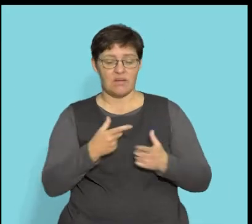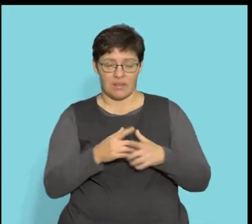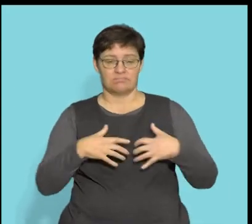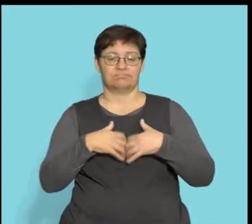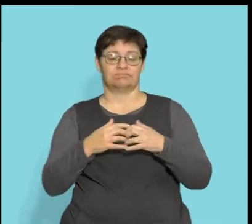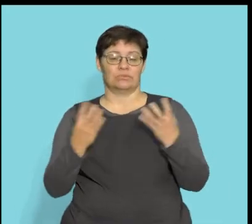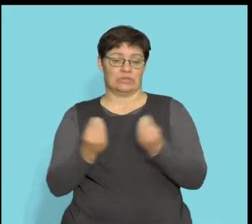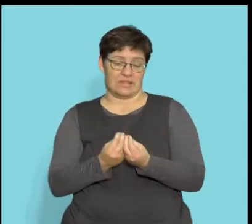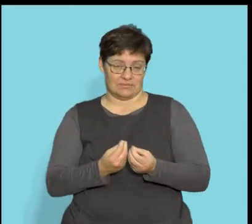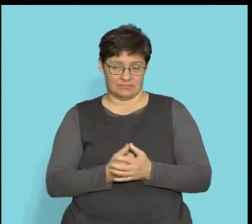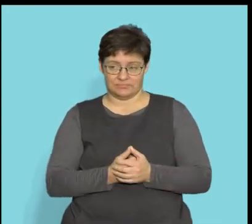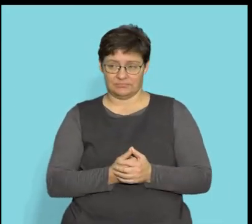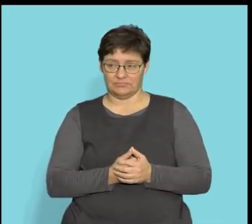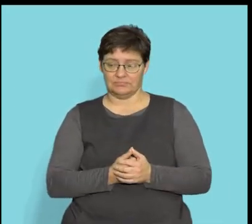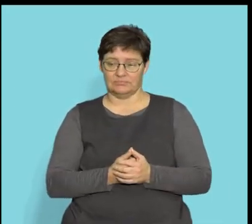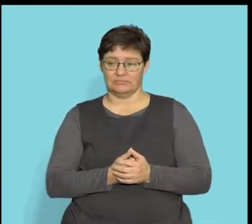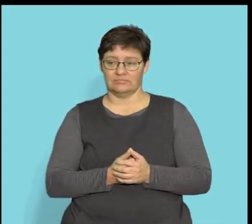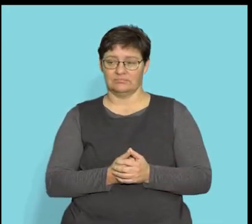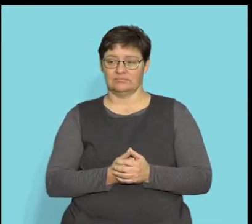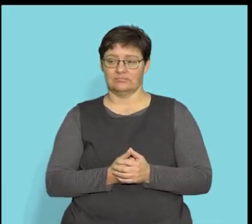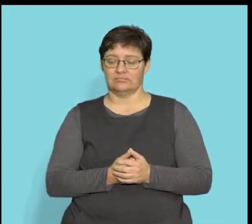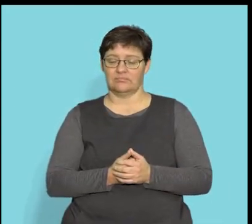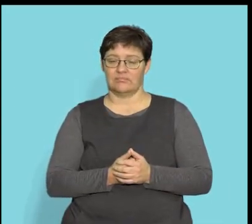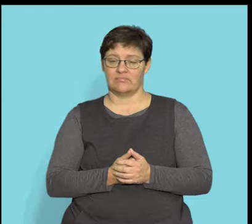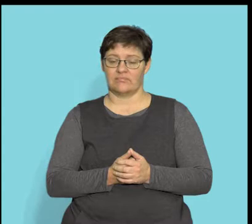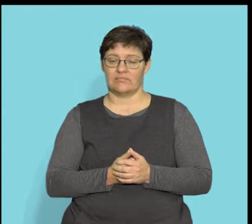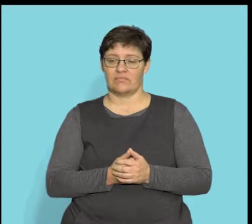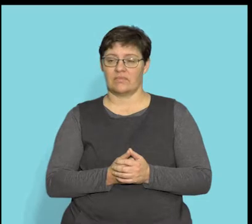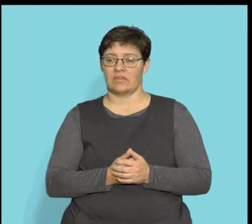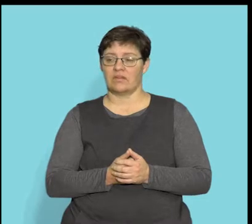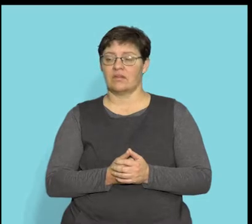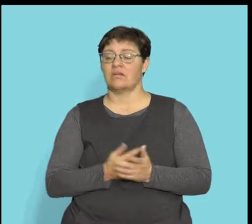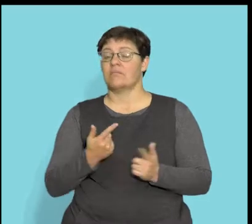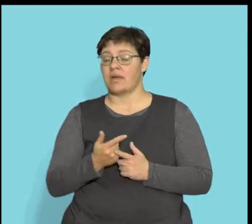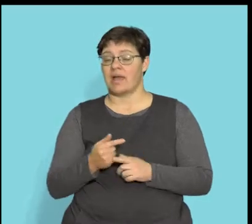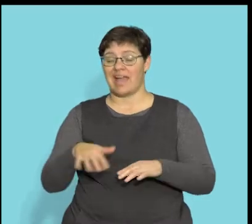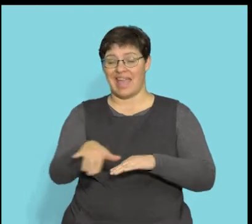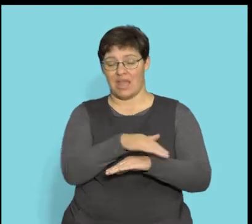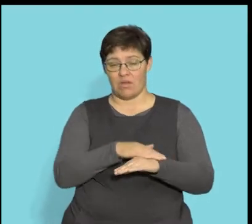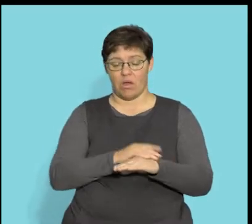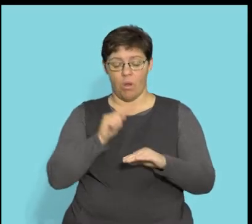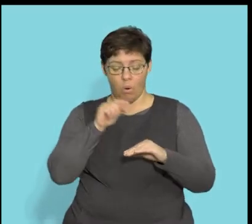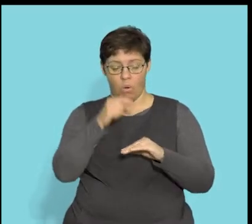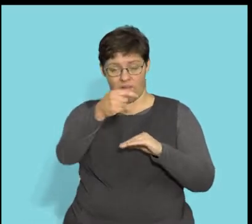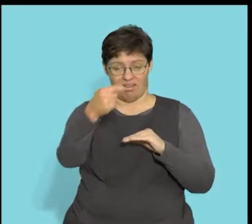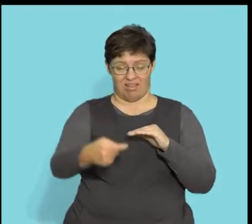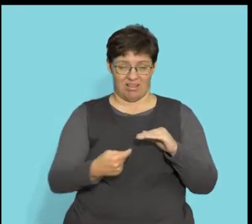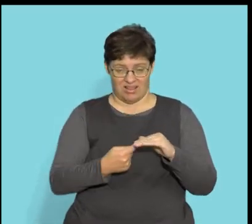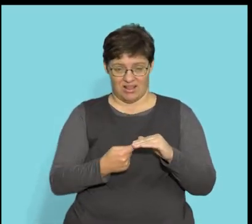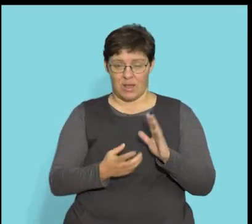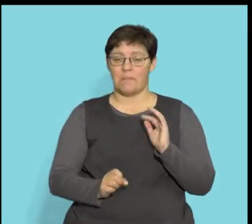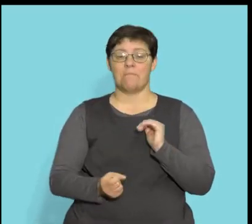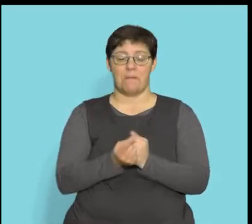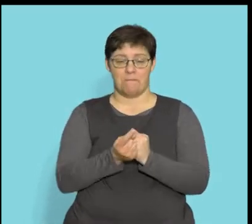rectangular prism together. So just a reminder, the surface area, I take the areas of all the shapes that